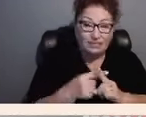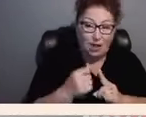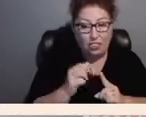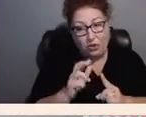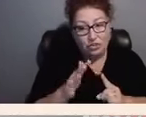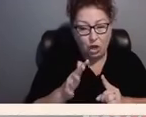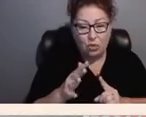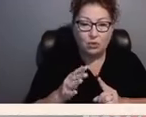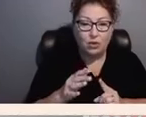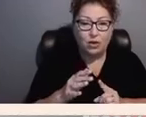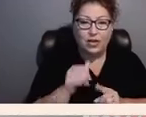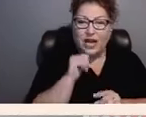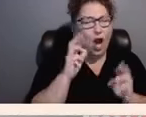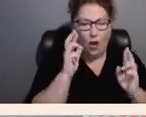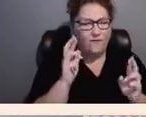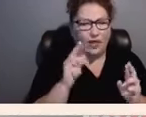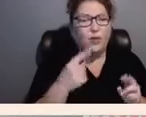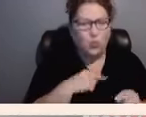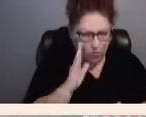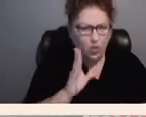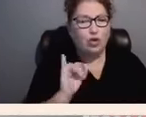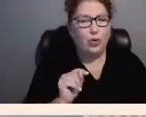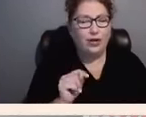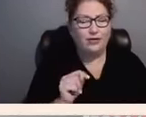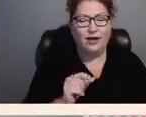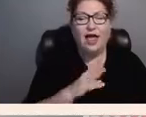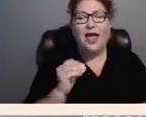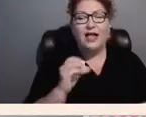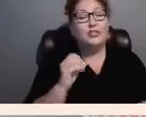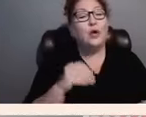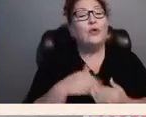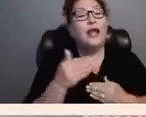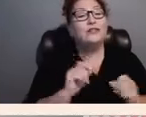hopefully, we're going to do it. So next slide.